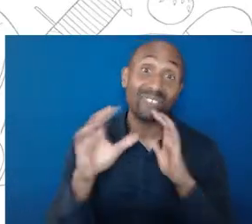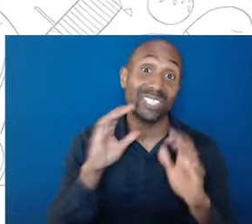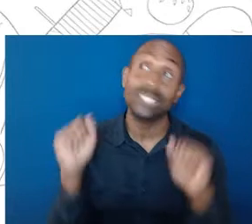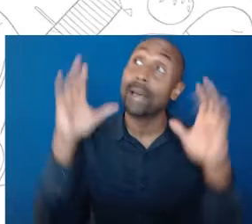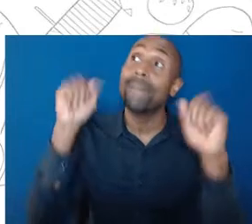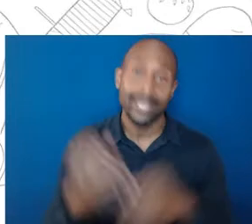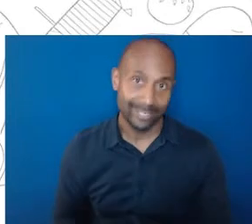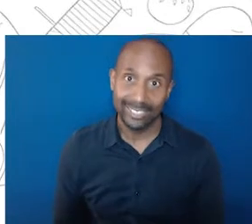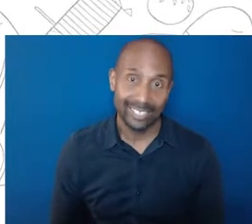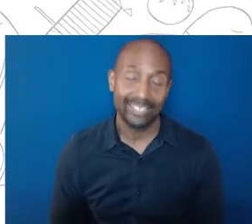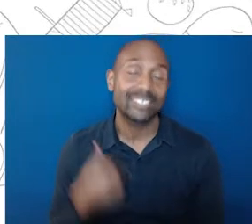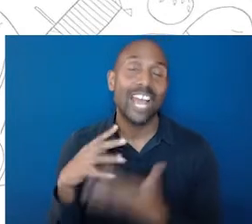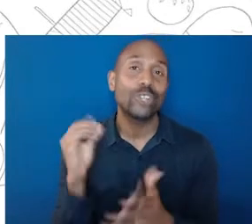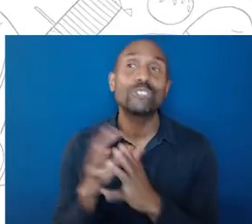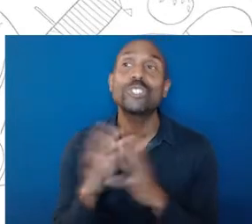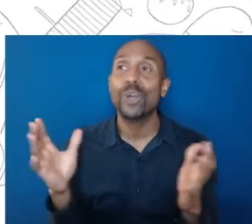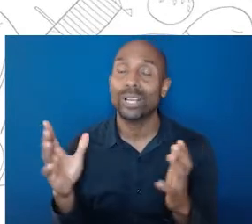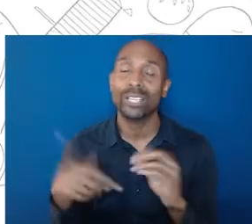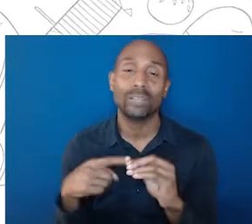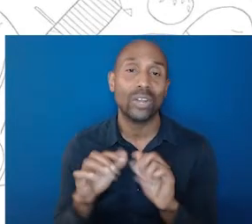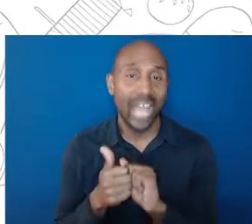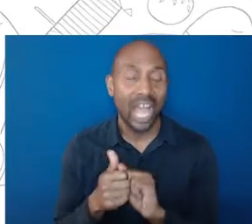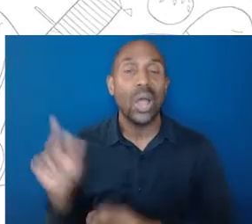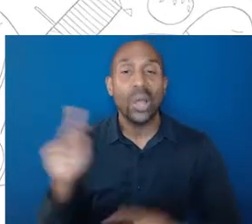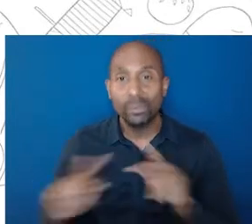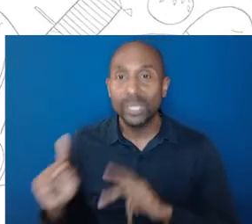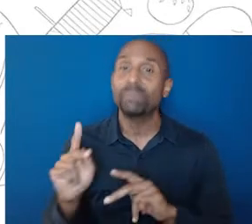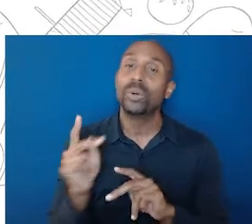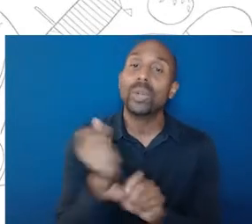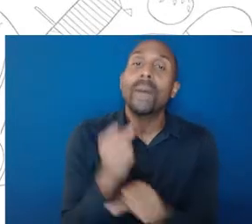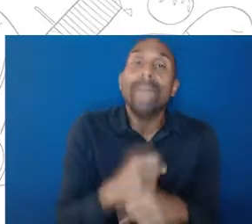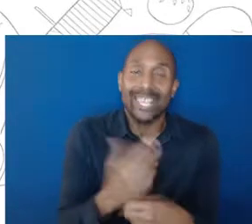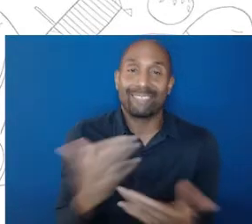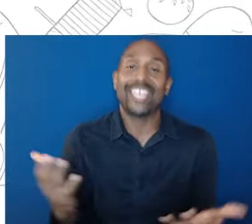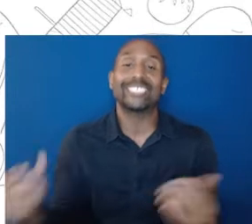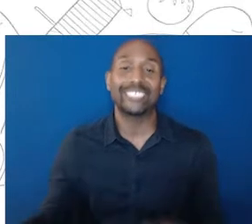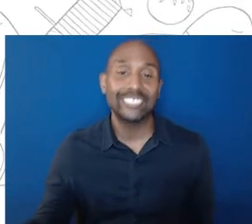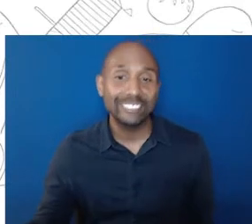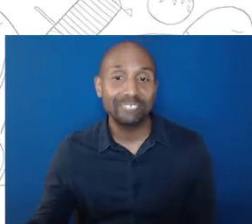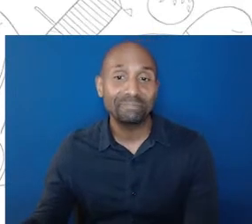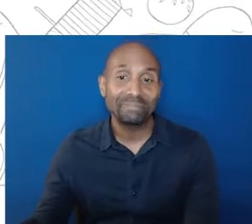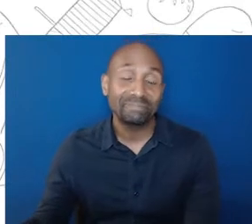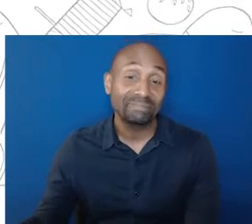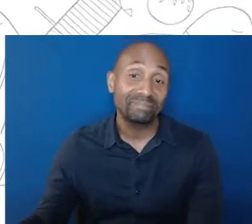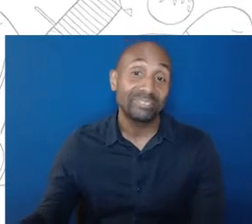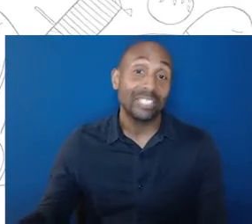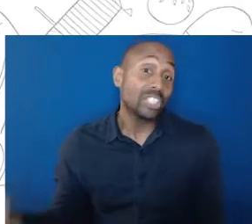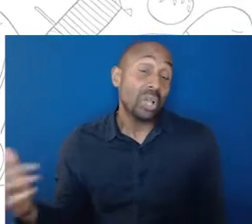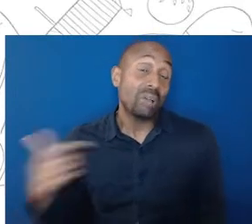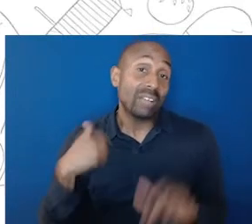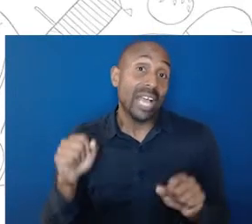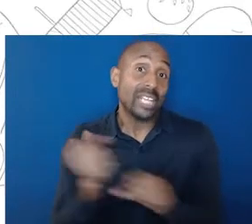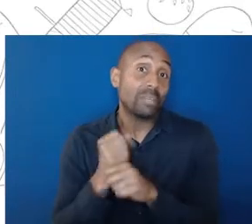so much about how it is that people make, you know. So I have the privilege of